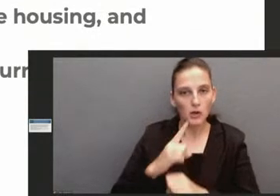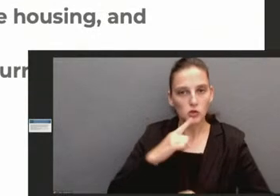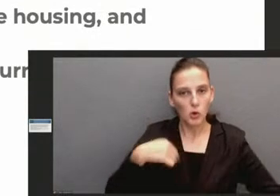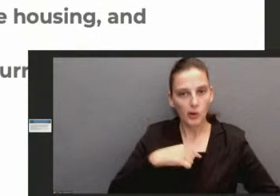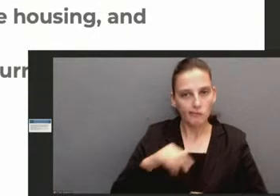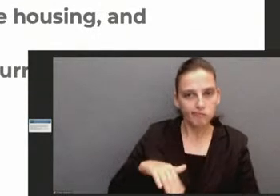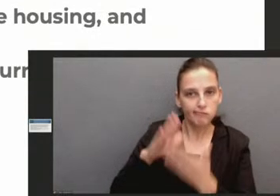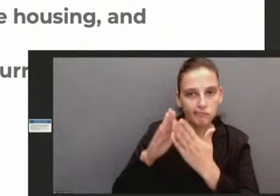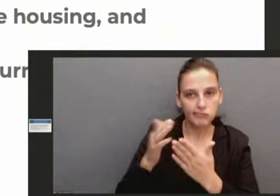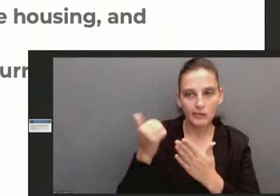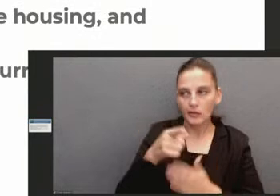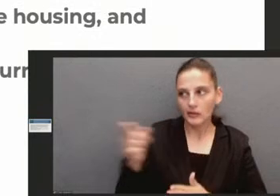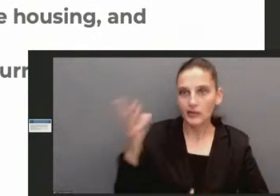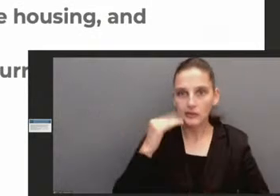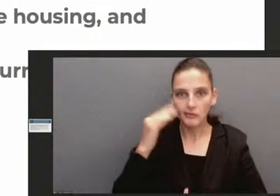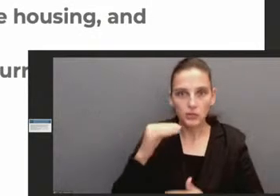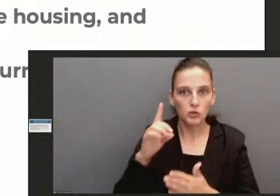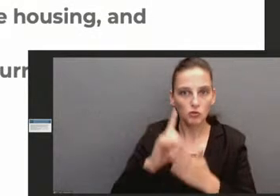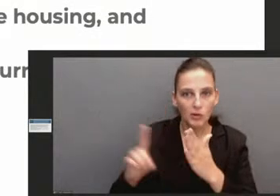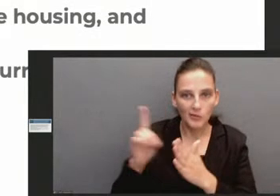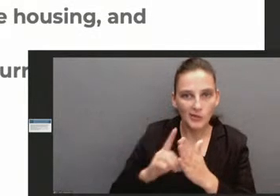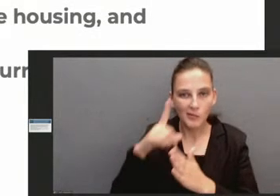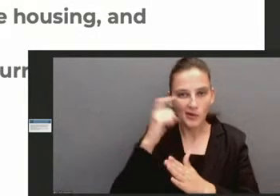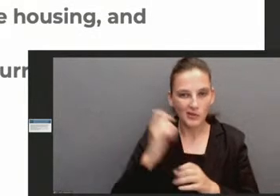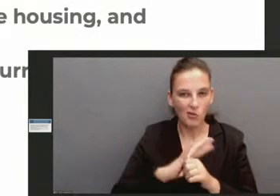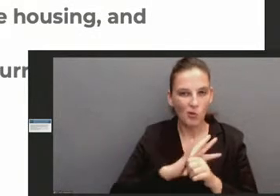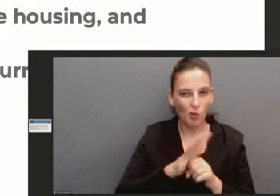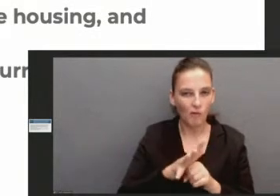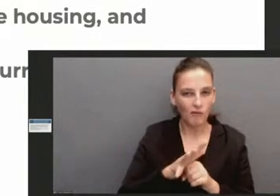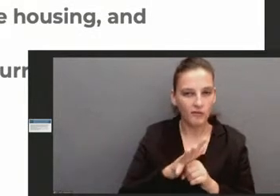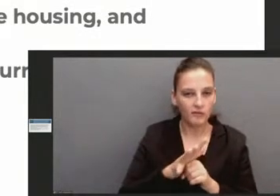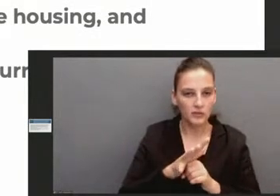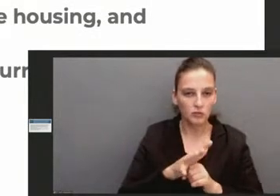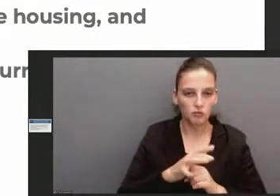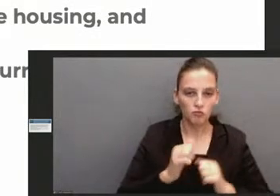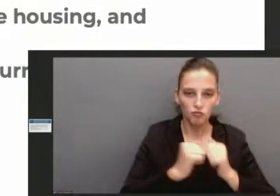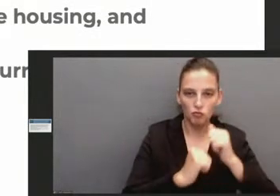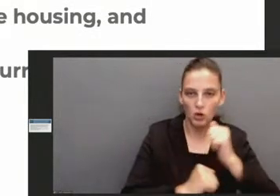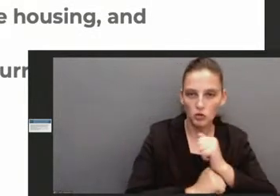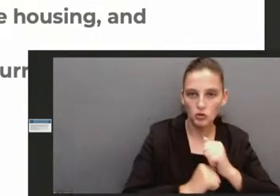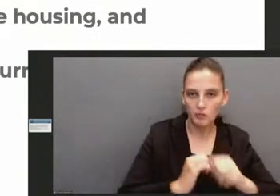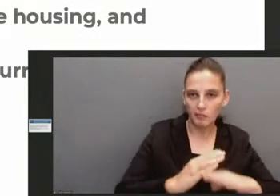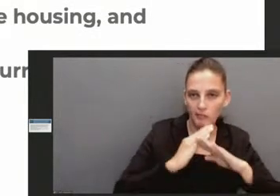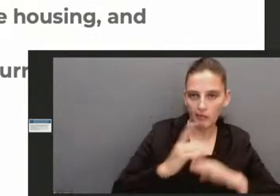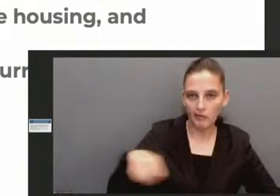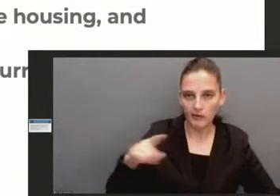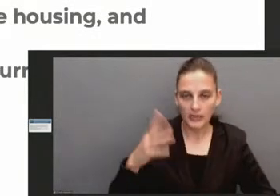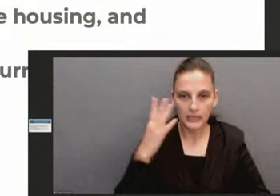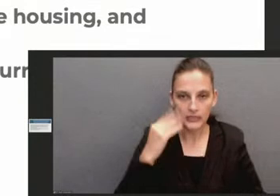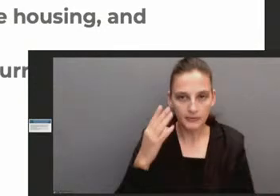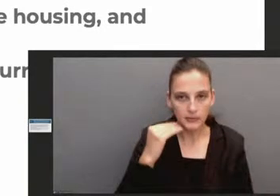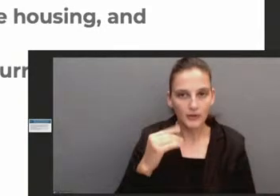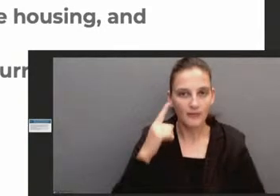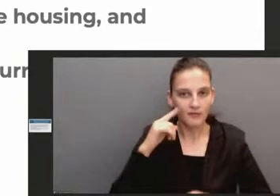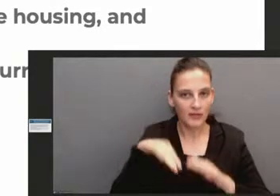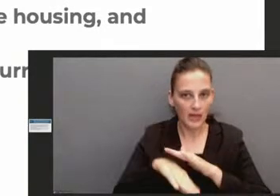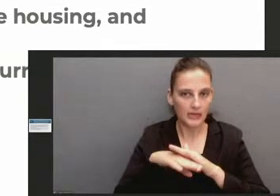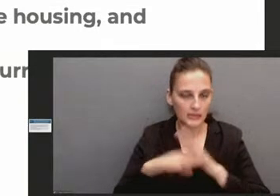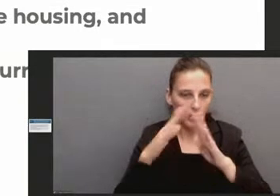be experiencing as a result of the COVID-related structural barriers they're facing in terms of accessing